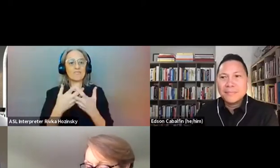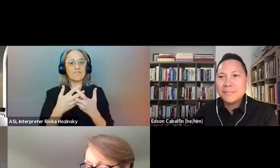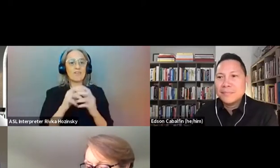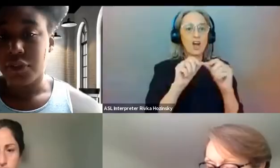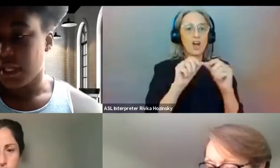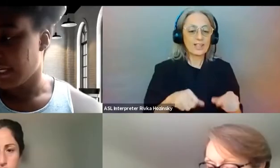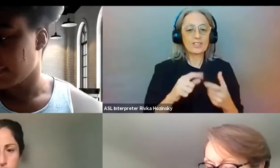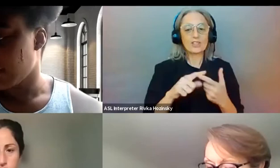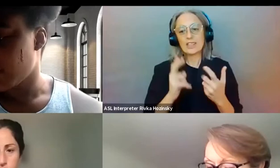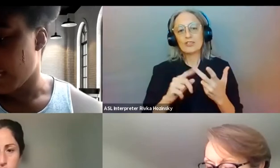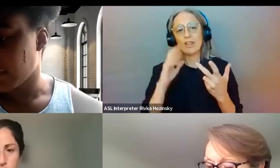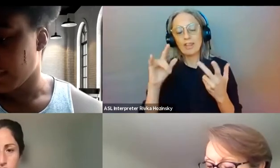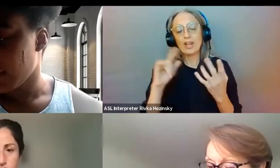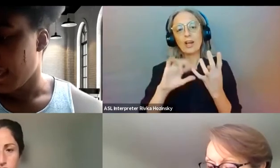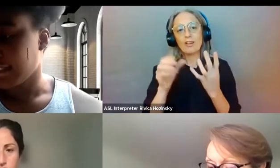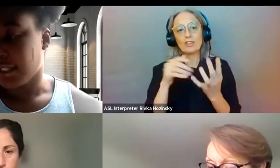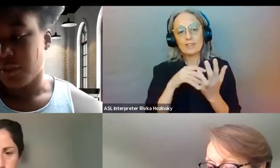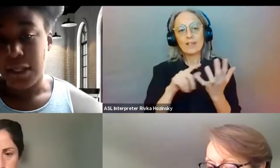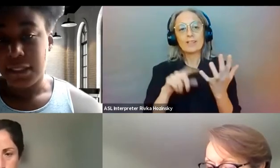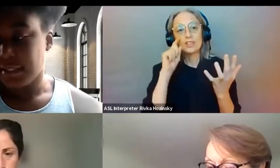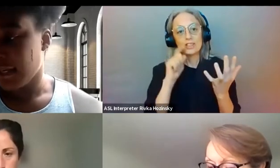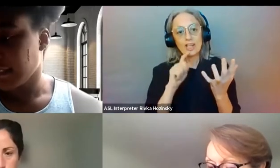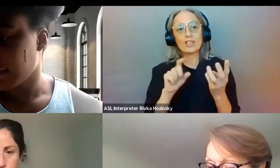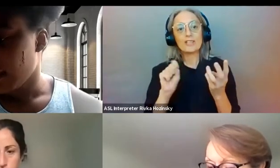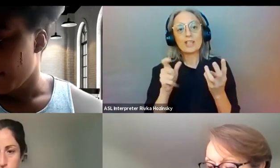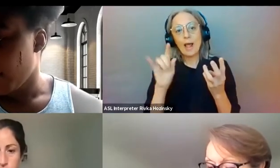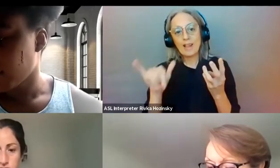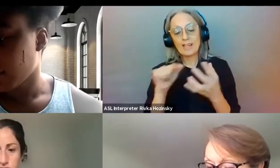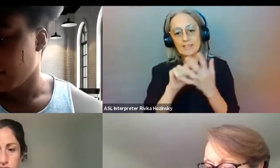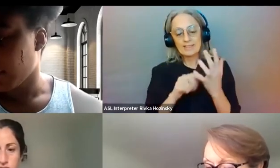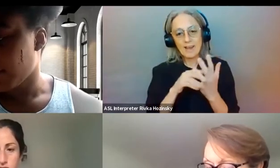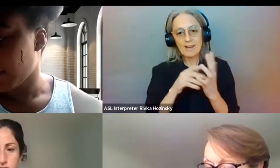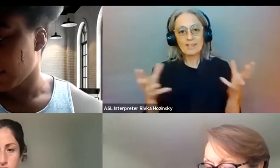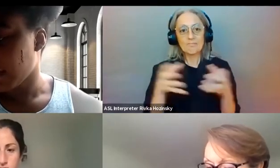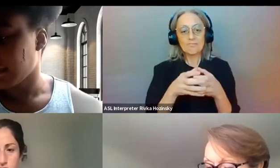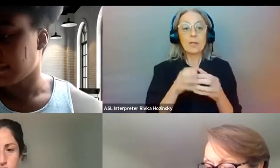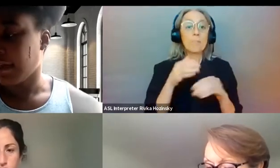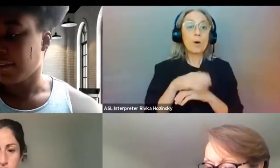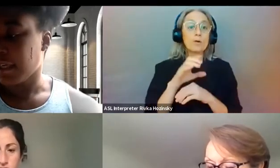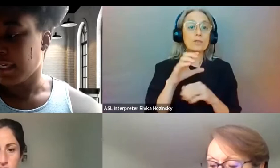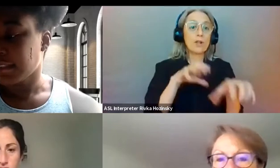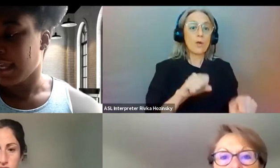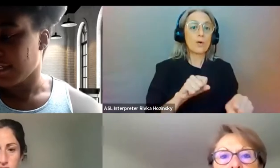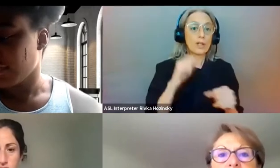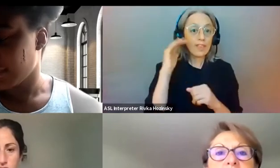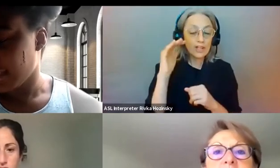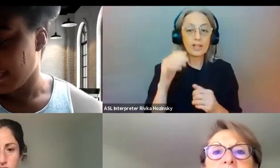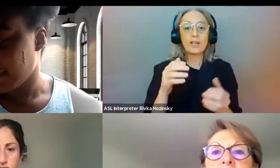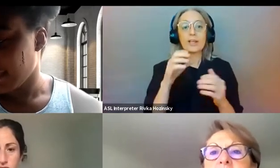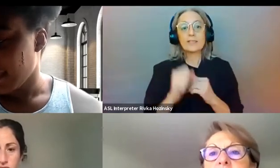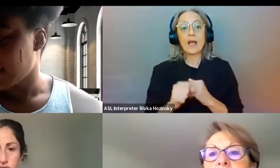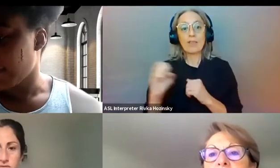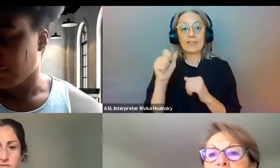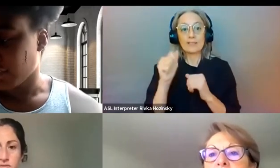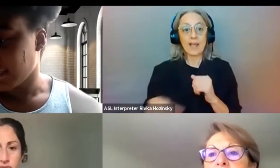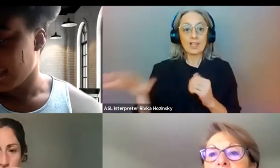theory, cultural studies, gender and sexuality studies, post-colonial theory, Southeast Asian